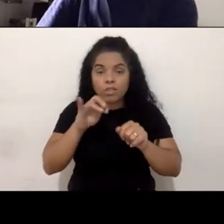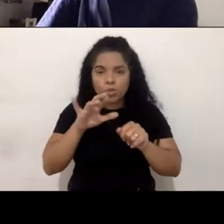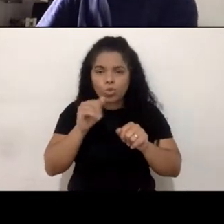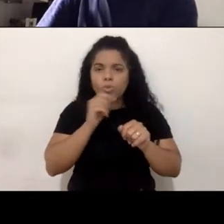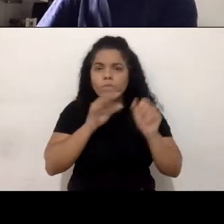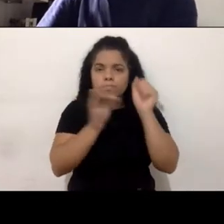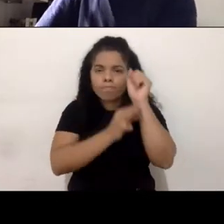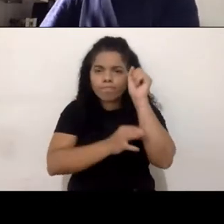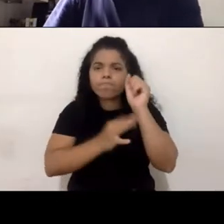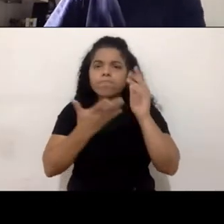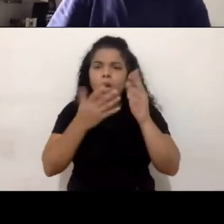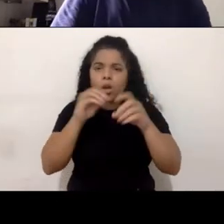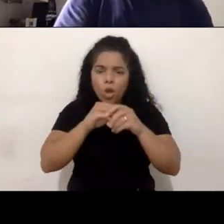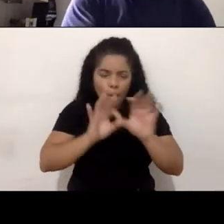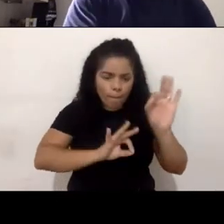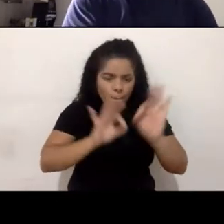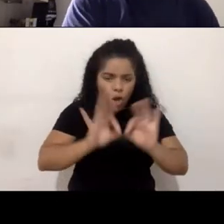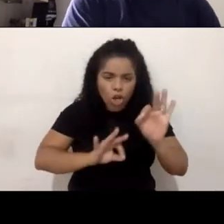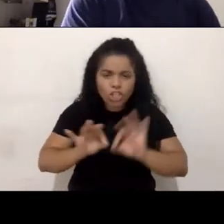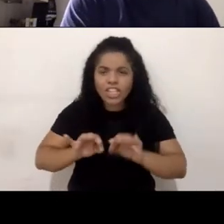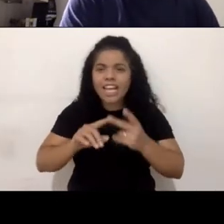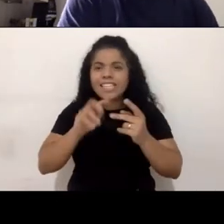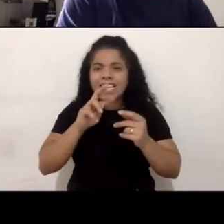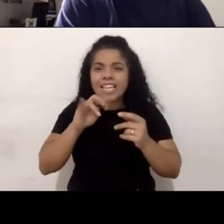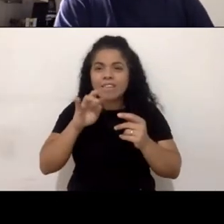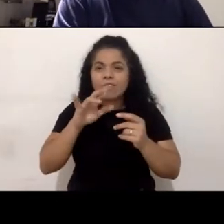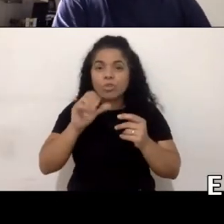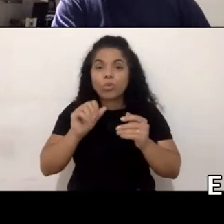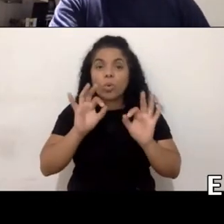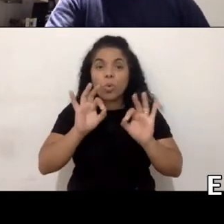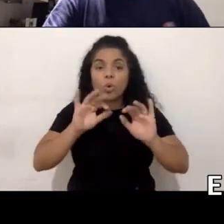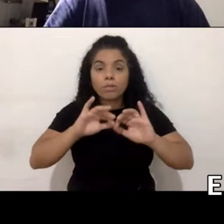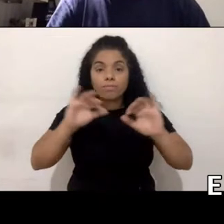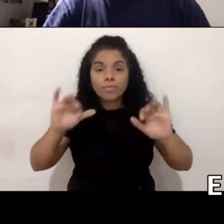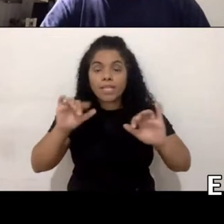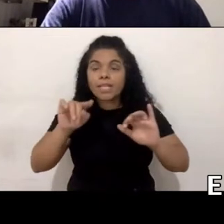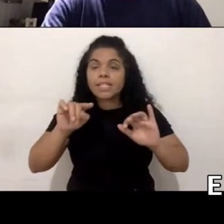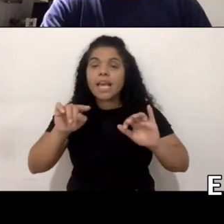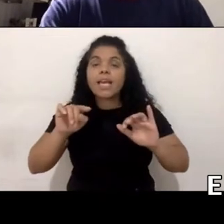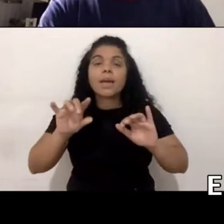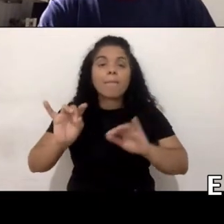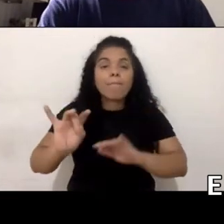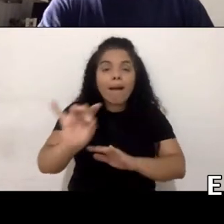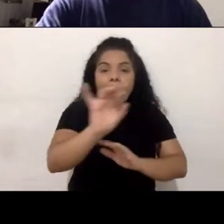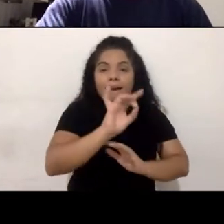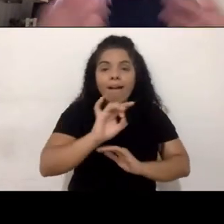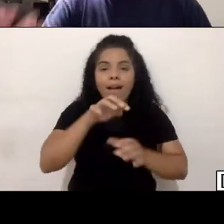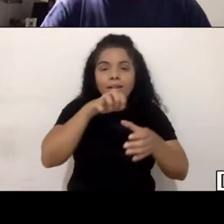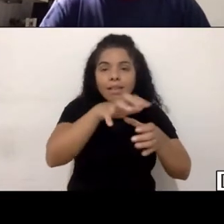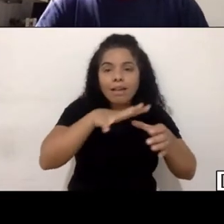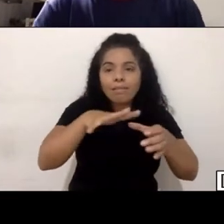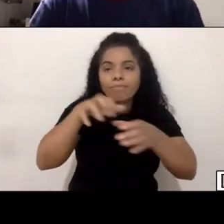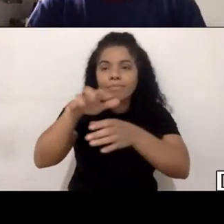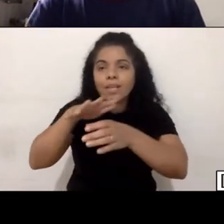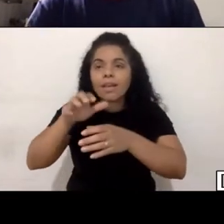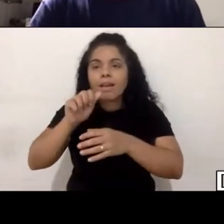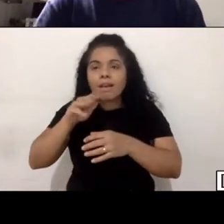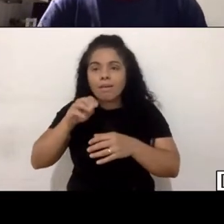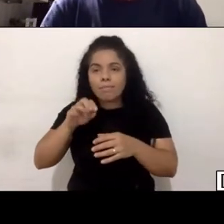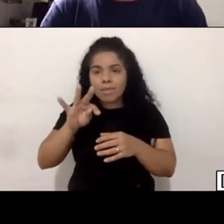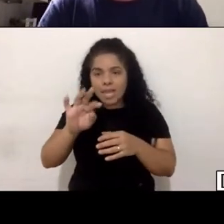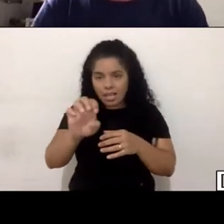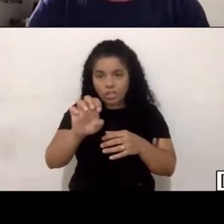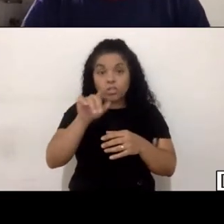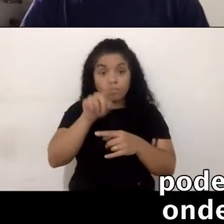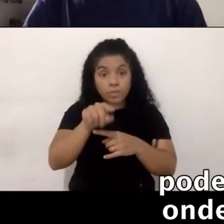whatever, for each environment. And this invites inconsistencies. 2 ways that they often do this might be